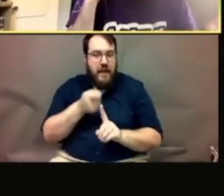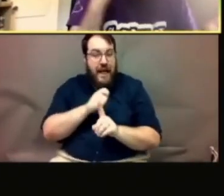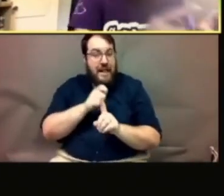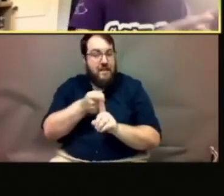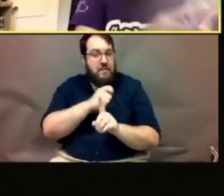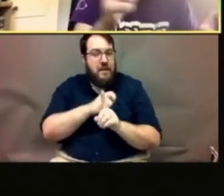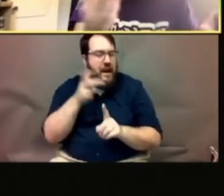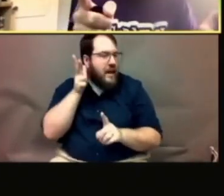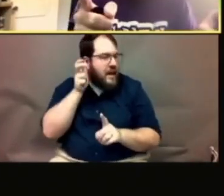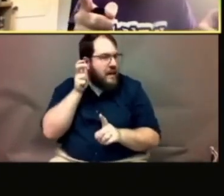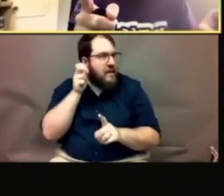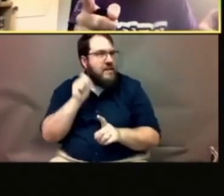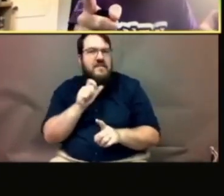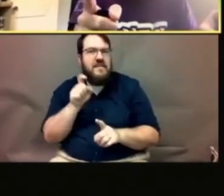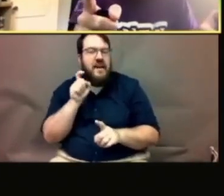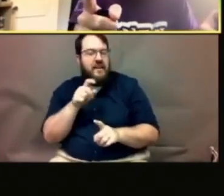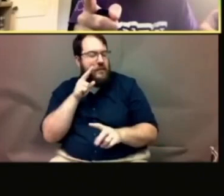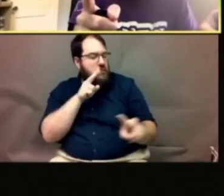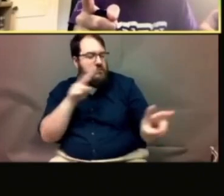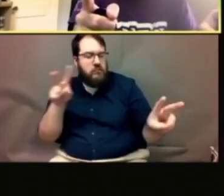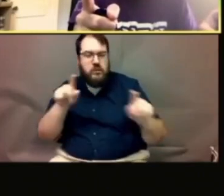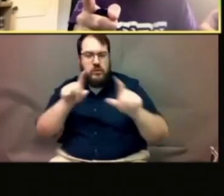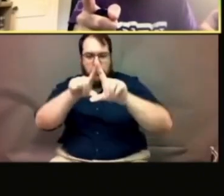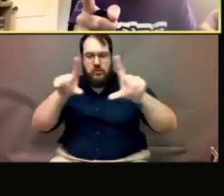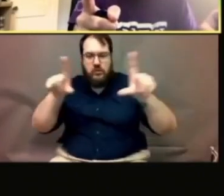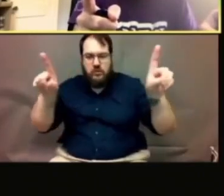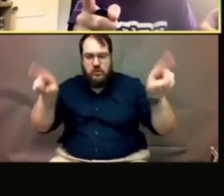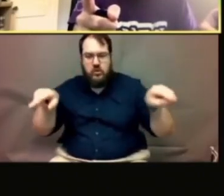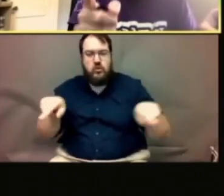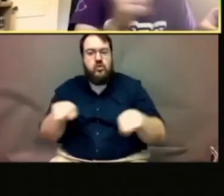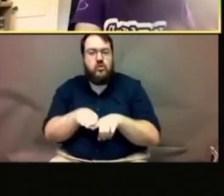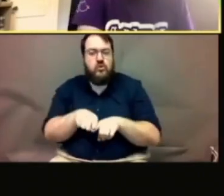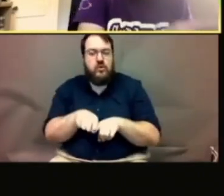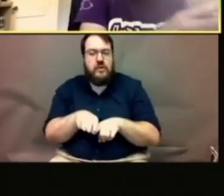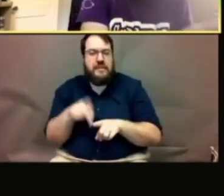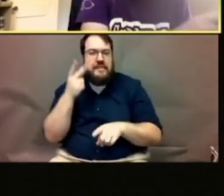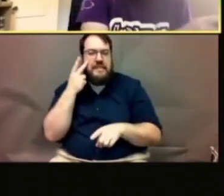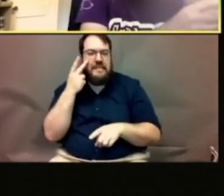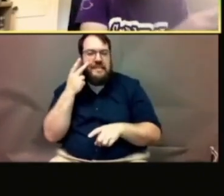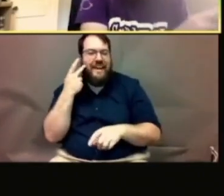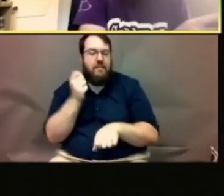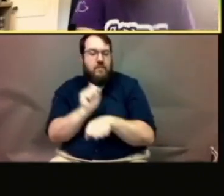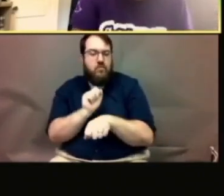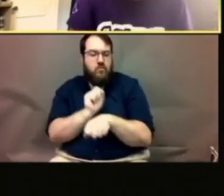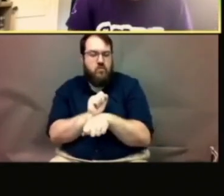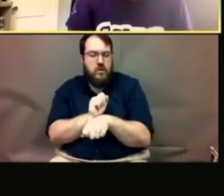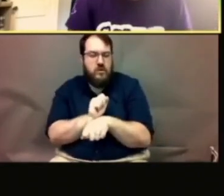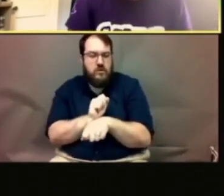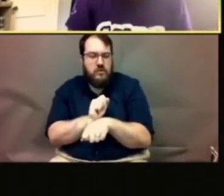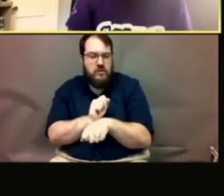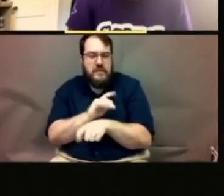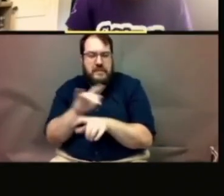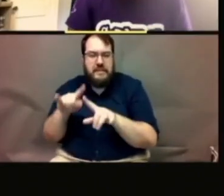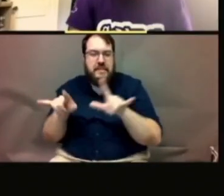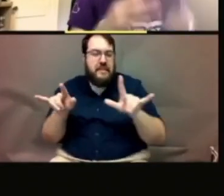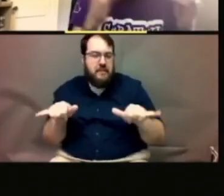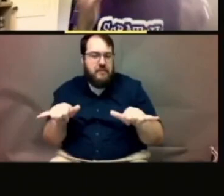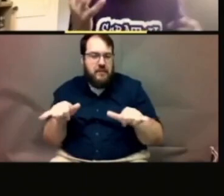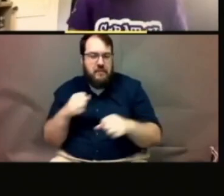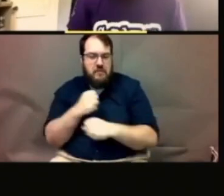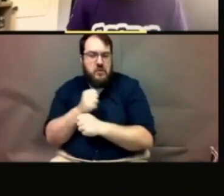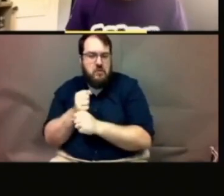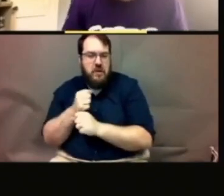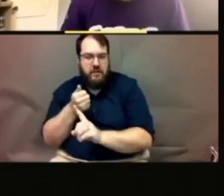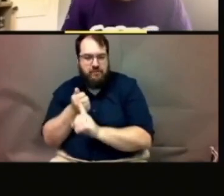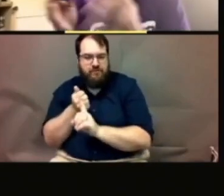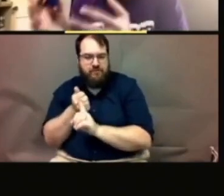hearing it. So you don't have to look at the screen to see that something worked at the same time as looking at your Makey Makey creation. So that's why we use sound a